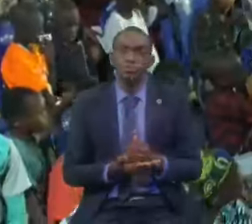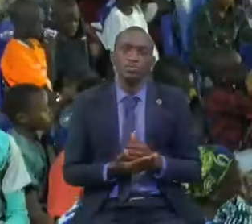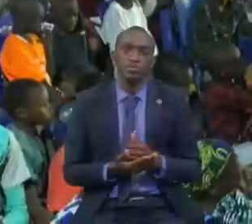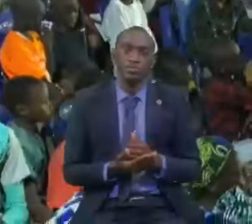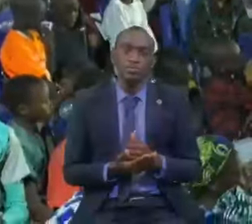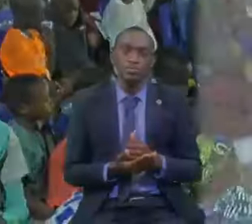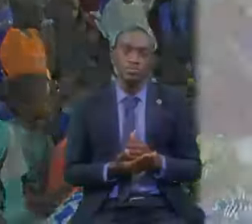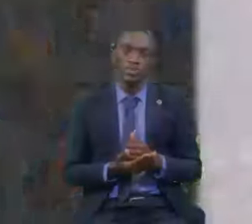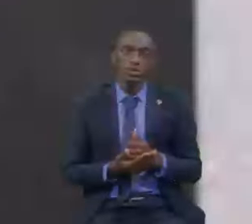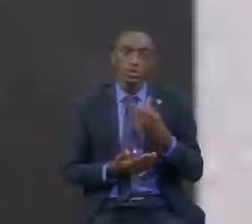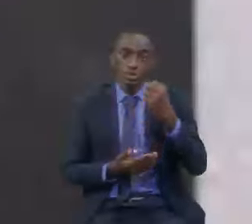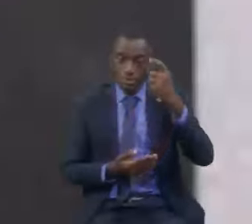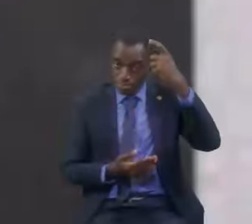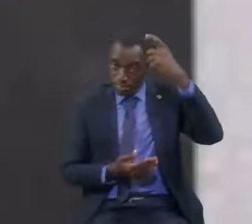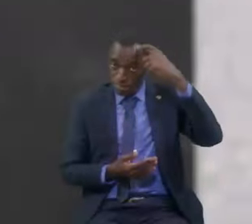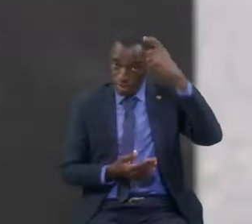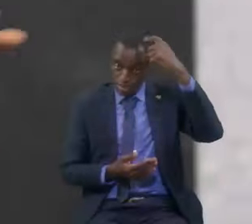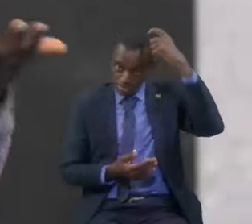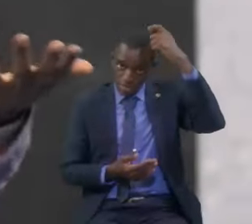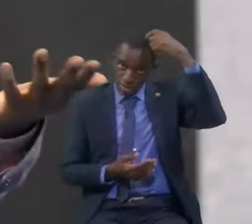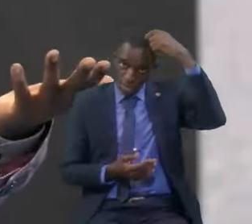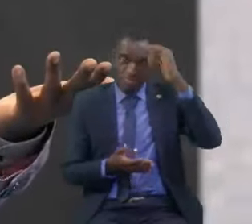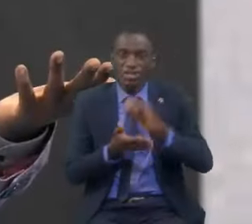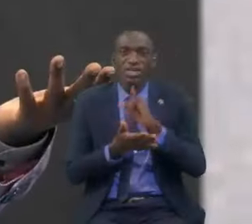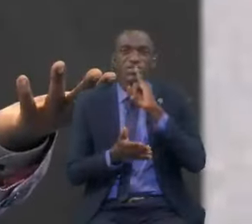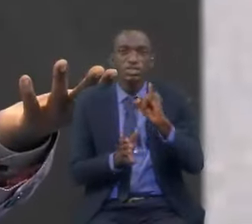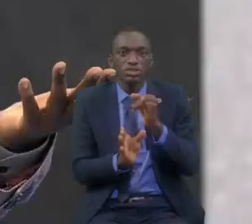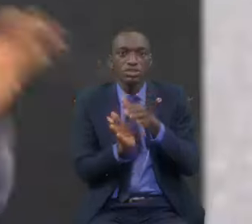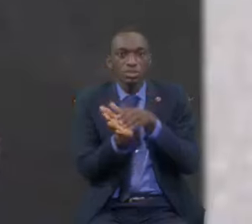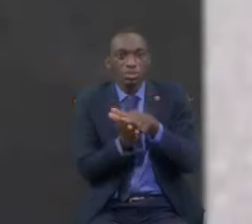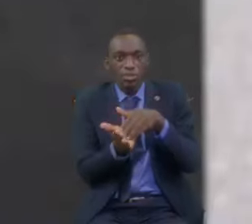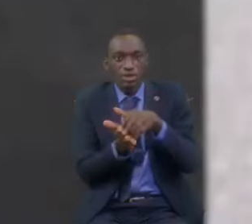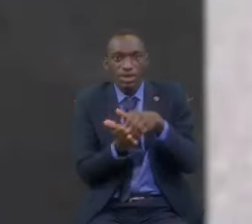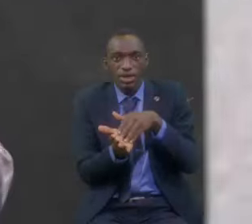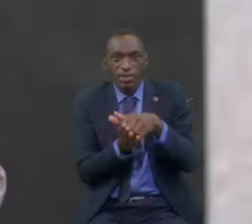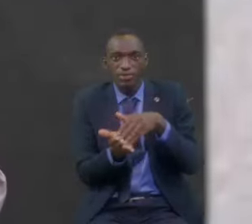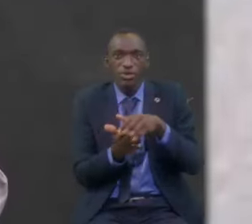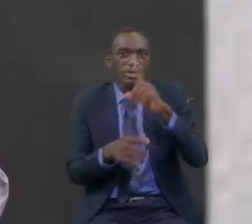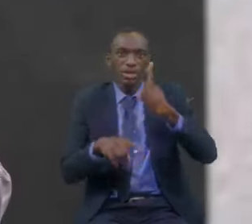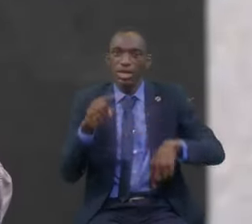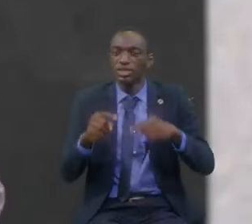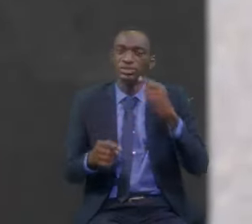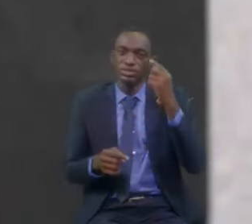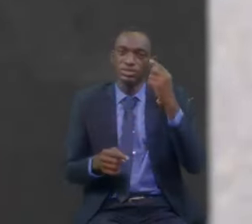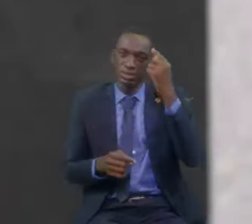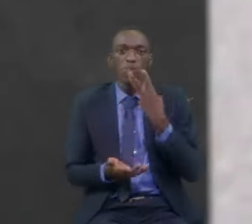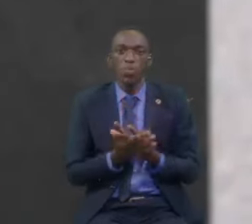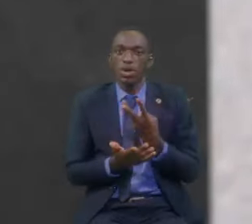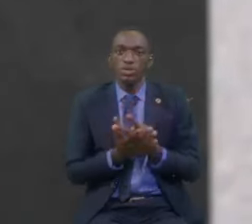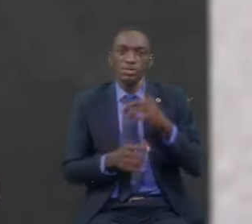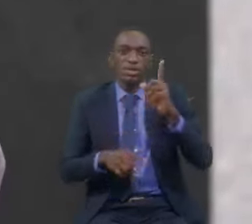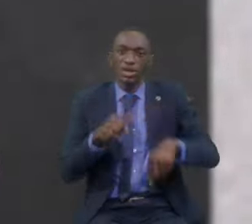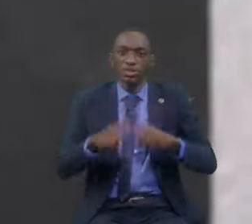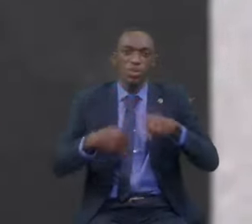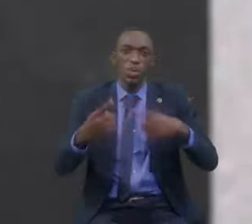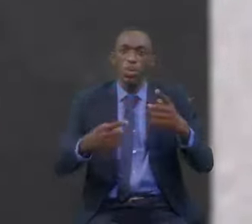brain that is importent cannot sink well cannot go well cannot plant